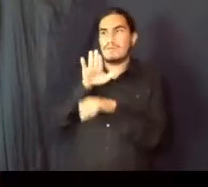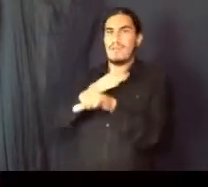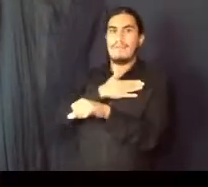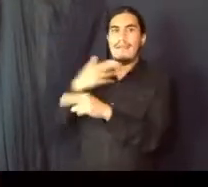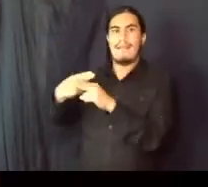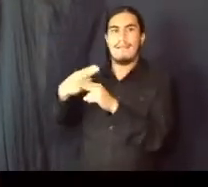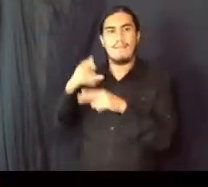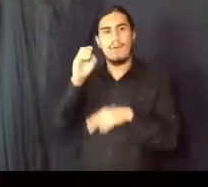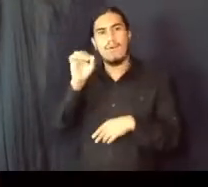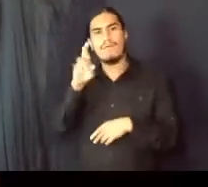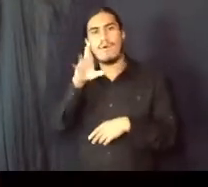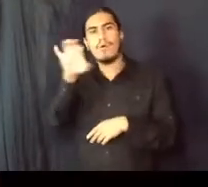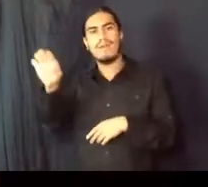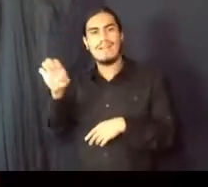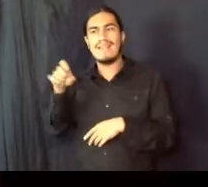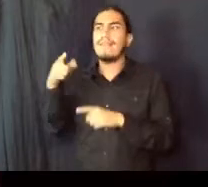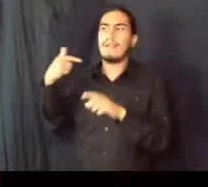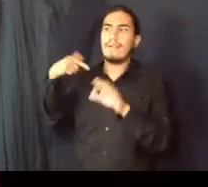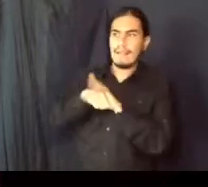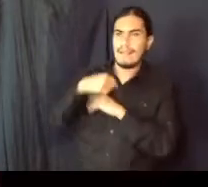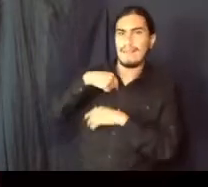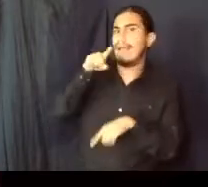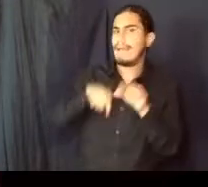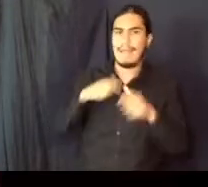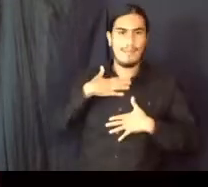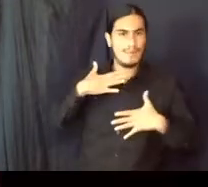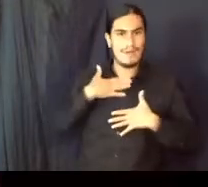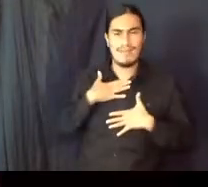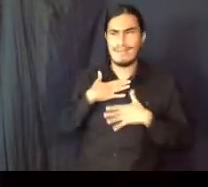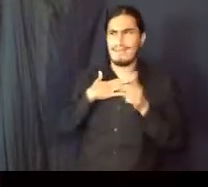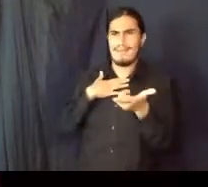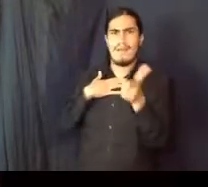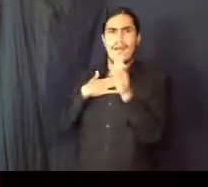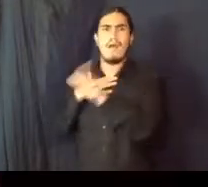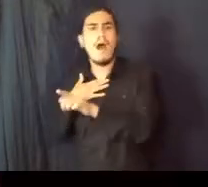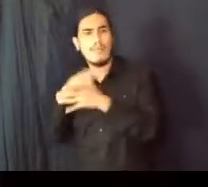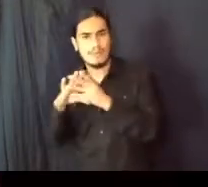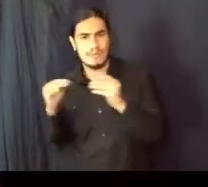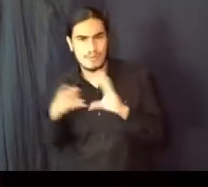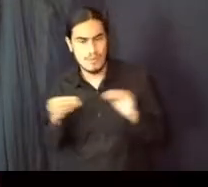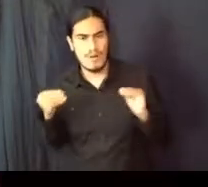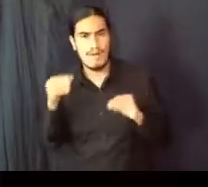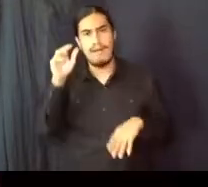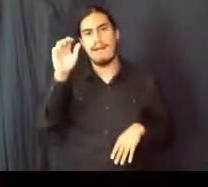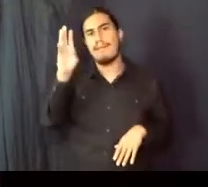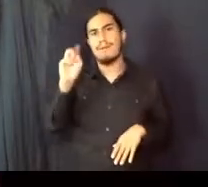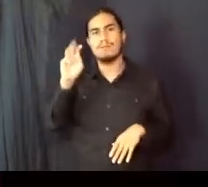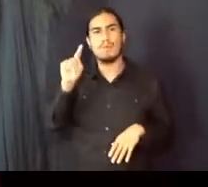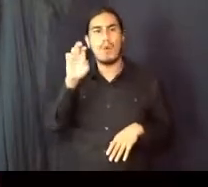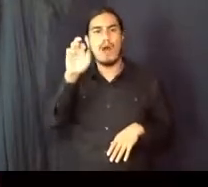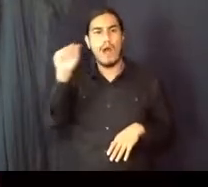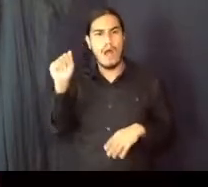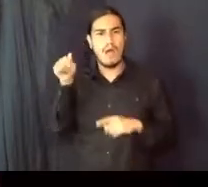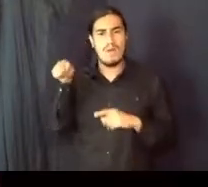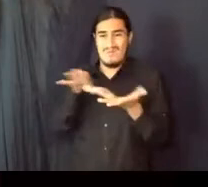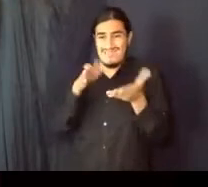me, I can't breathe." Think of Adama Traore, who died in police custody in July